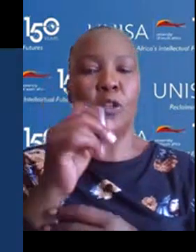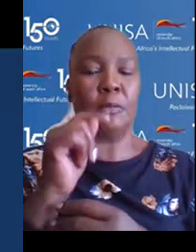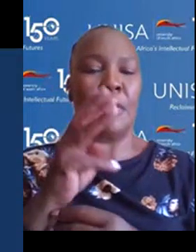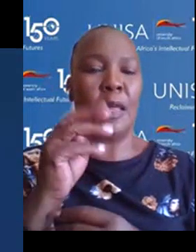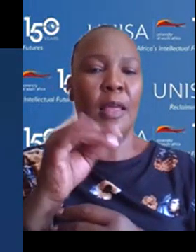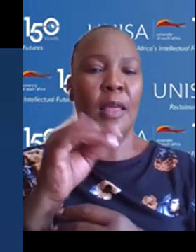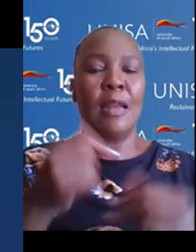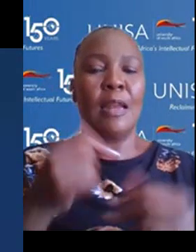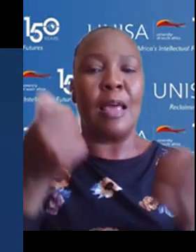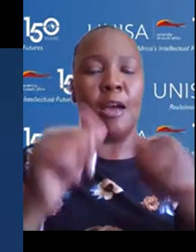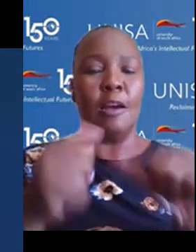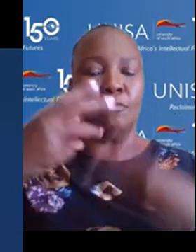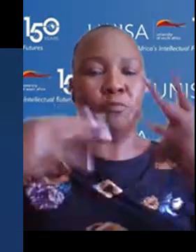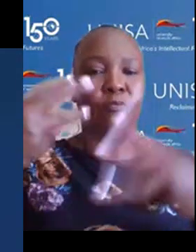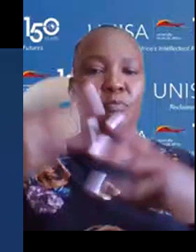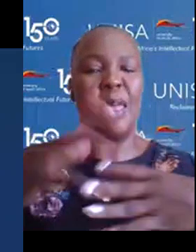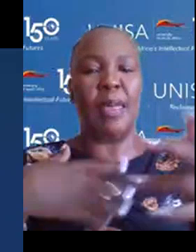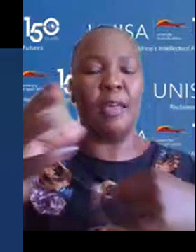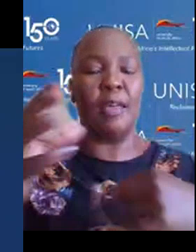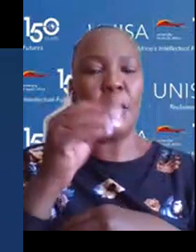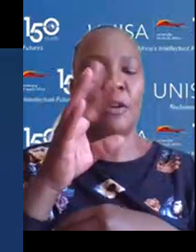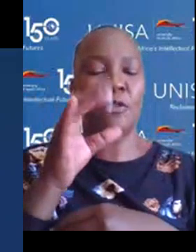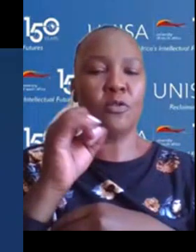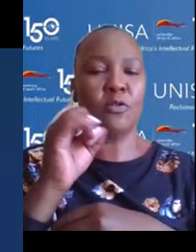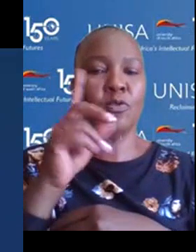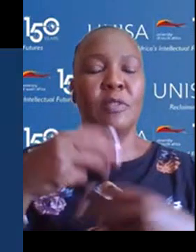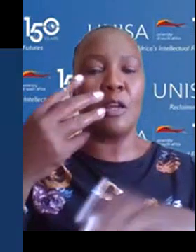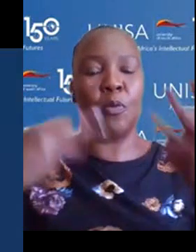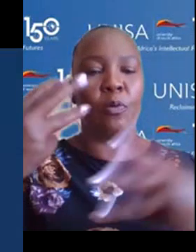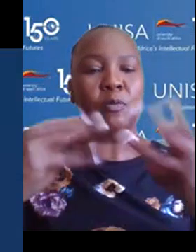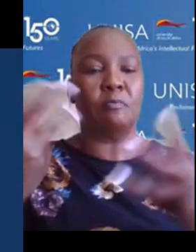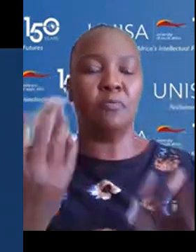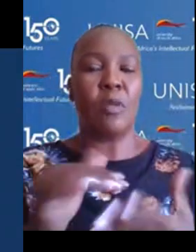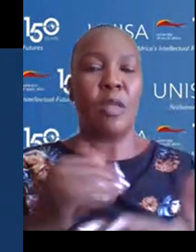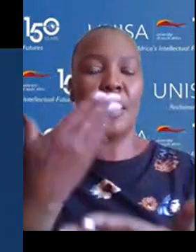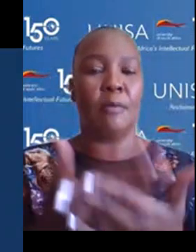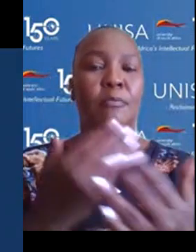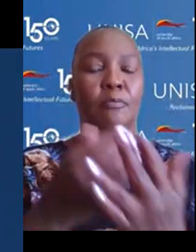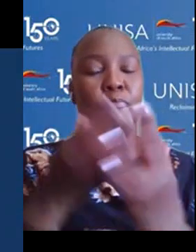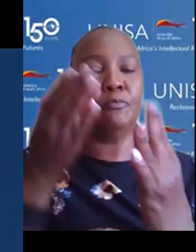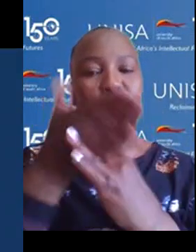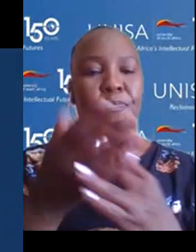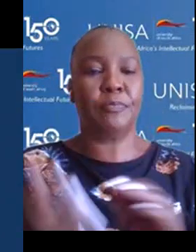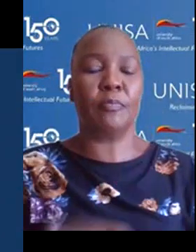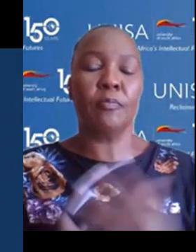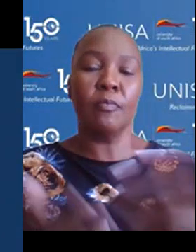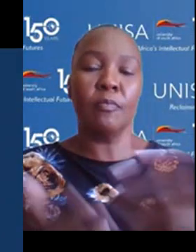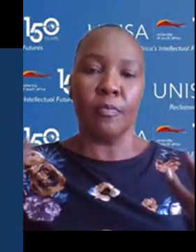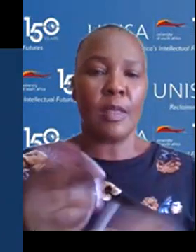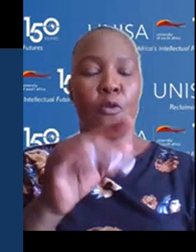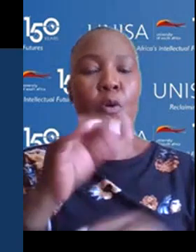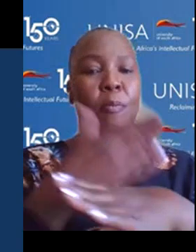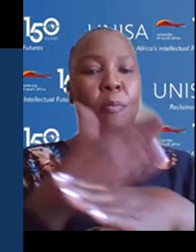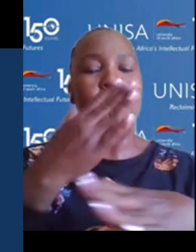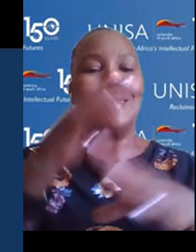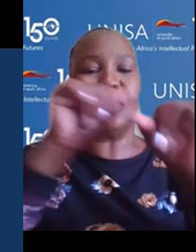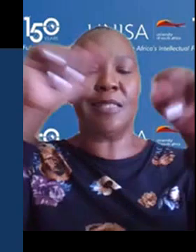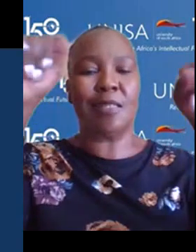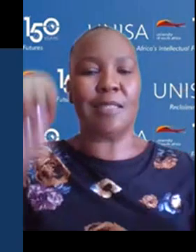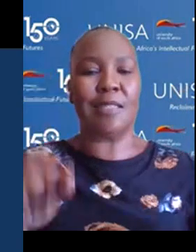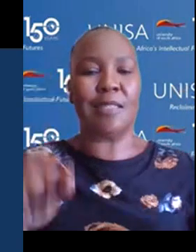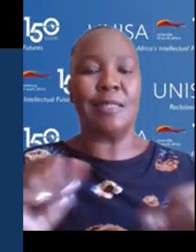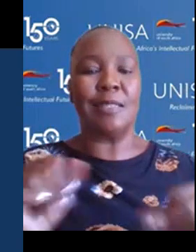work, any Microsoft account pretty much can work, and then you will be able to log in. Now, with your operating system, it is